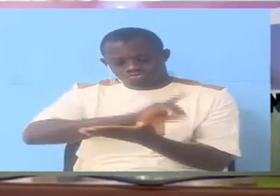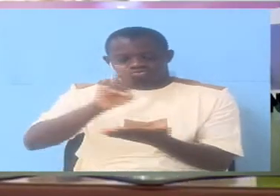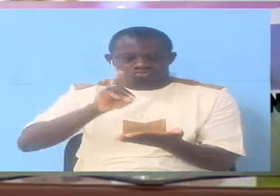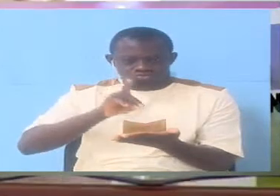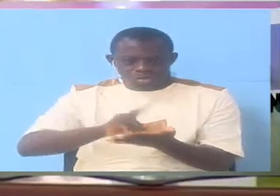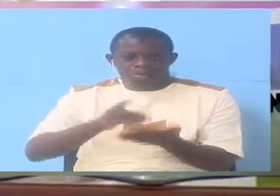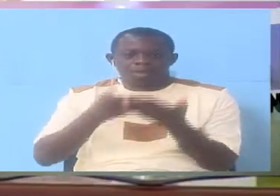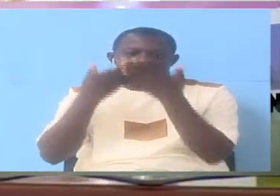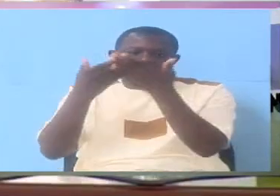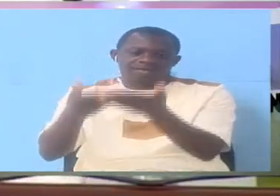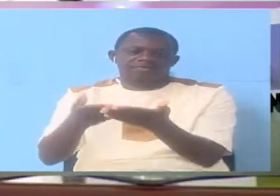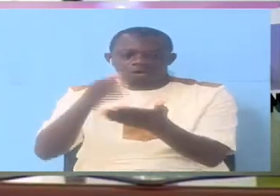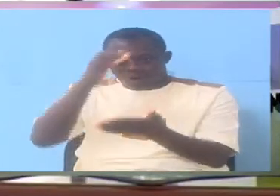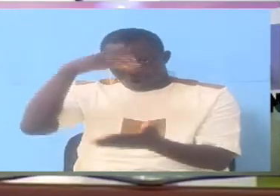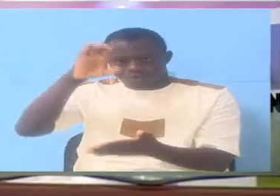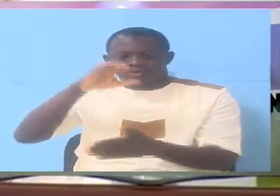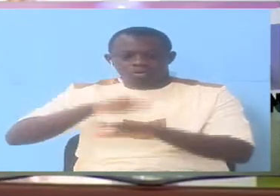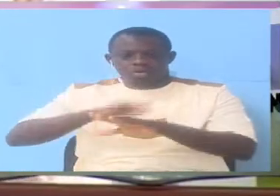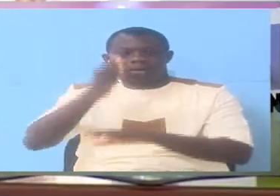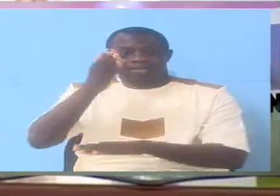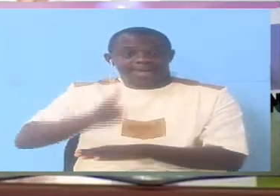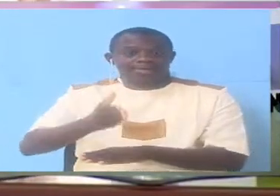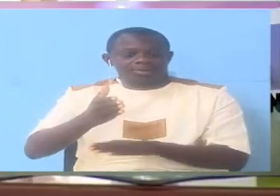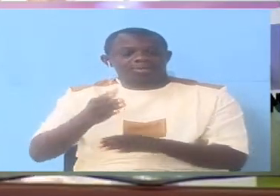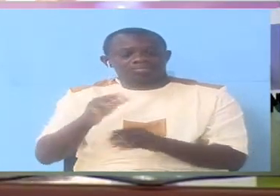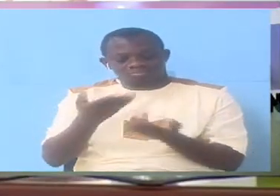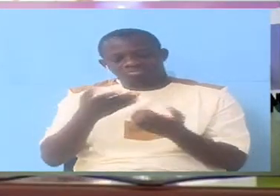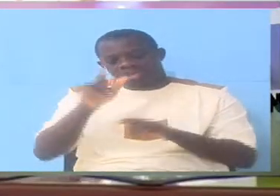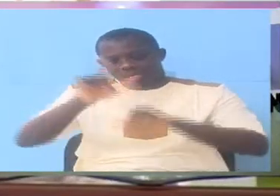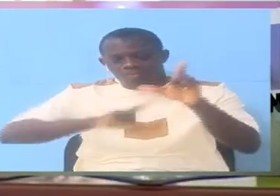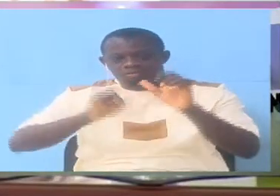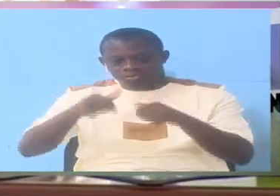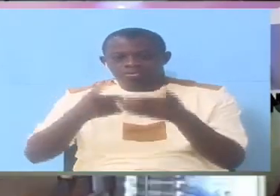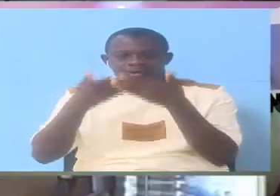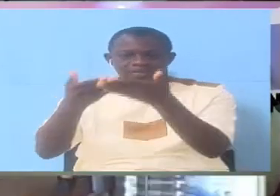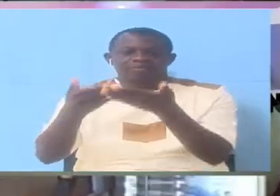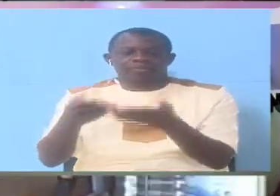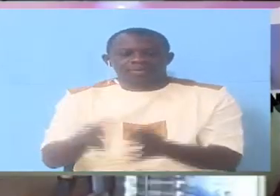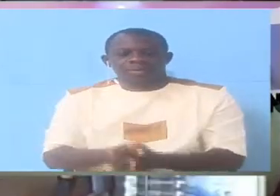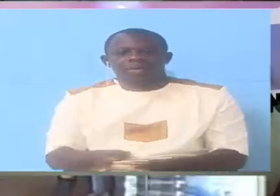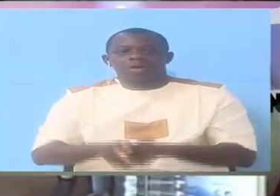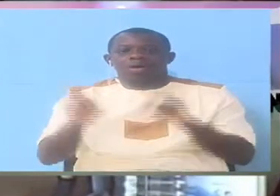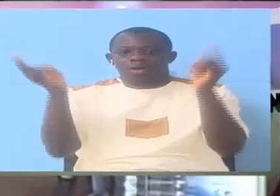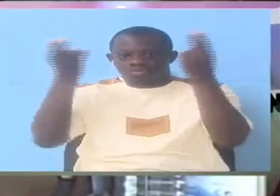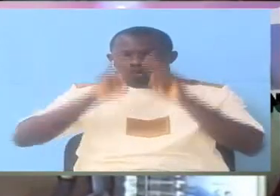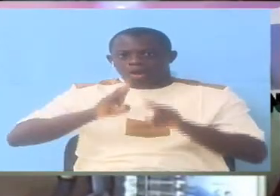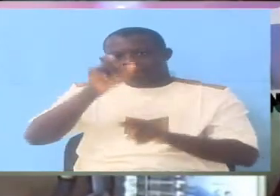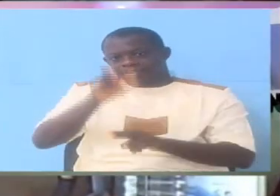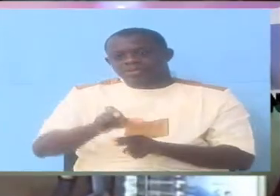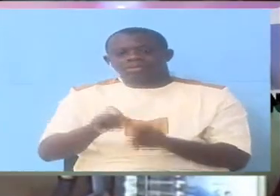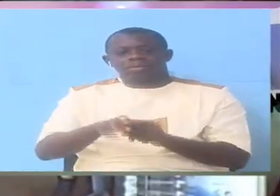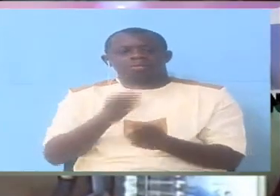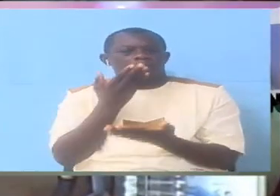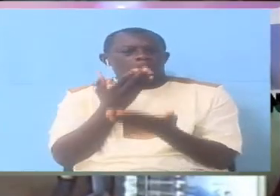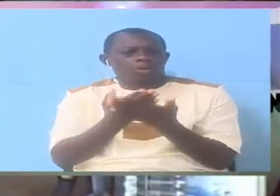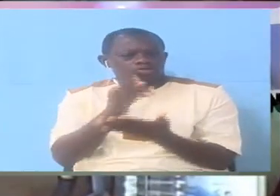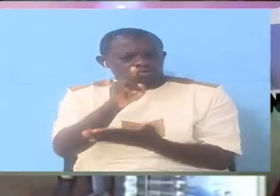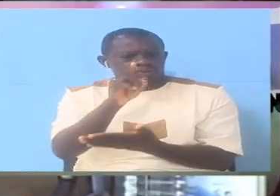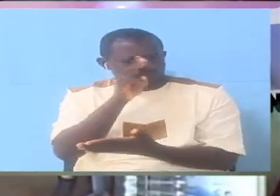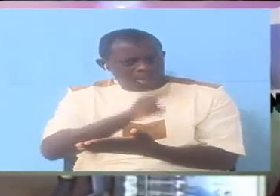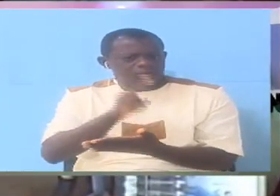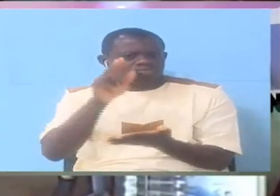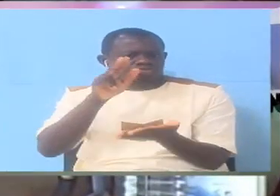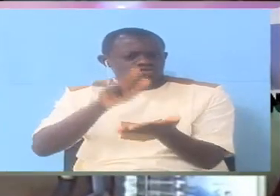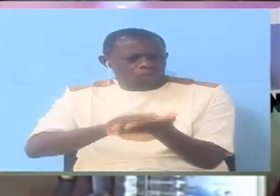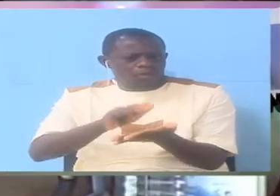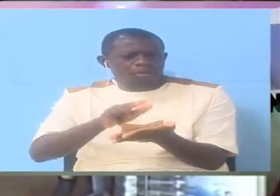right stage. loolu nag buñ ci jotee dinañ ko teewal ci commission bi. Council, can you please confirm that